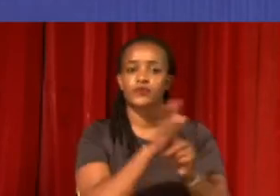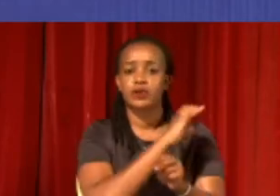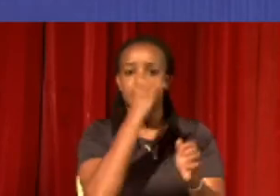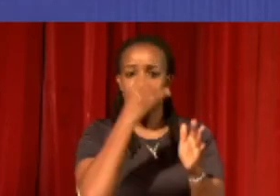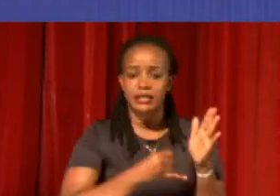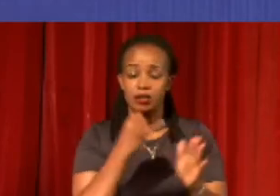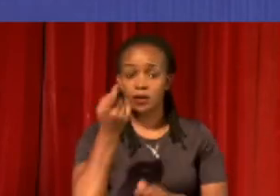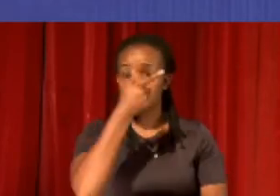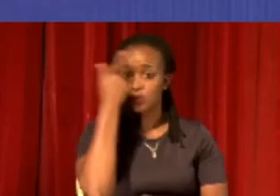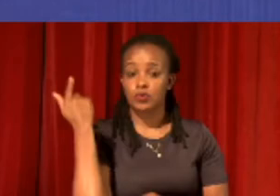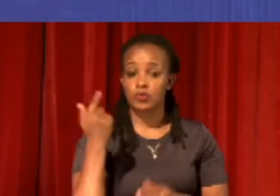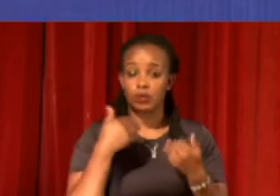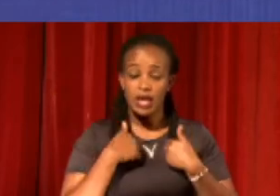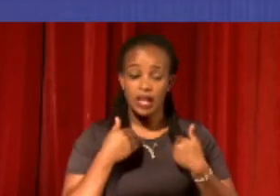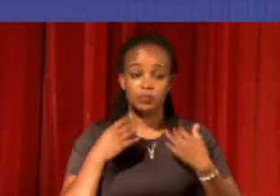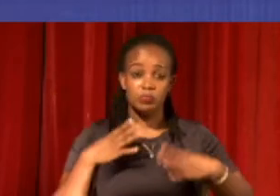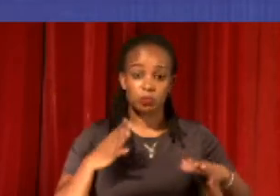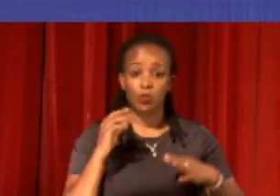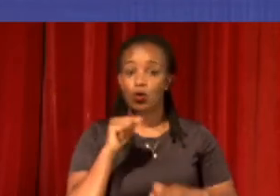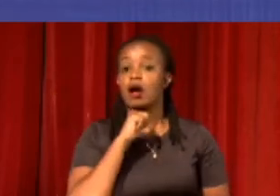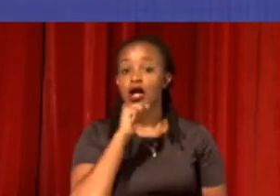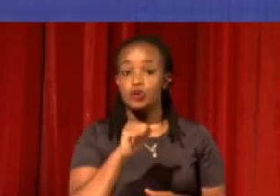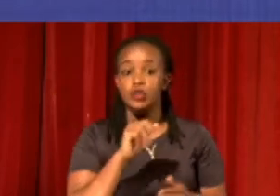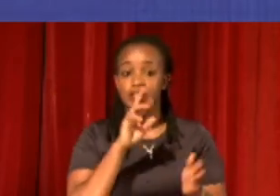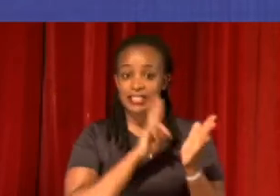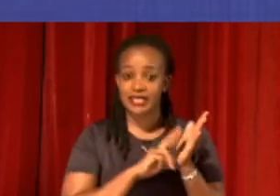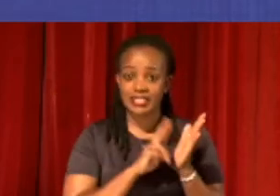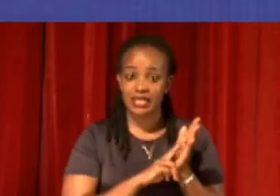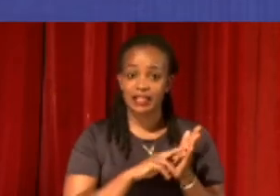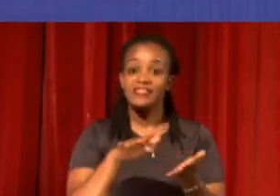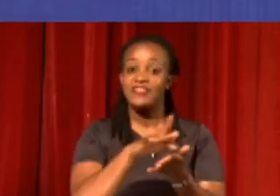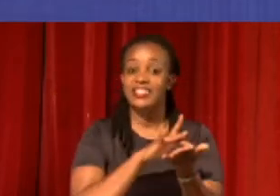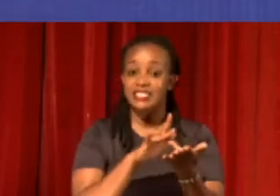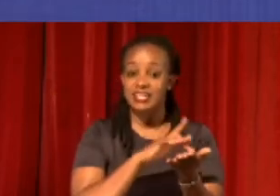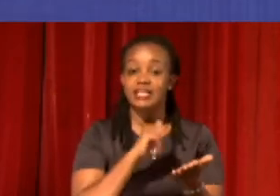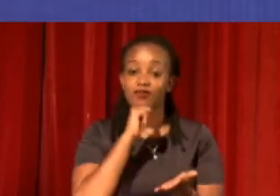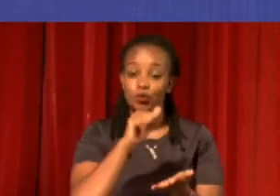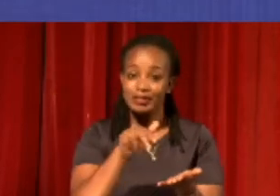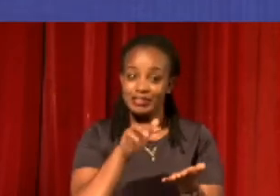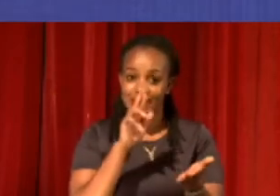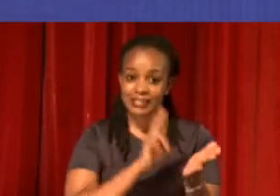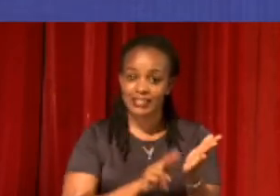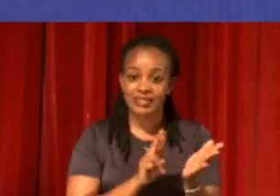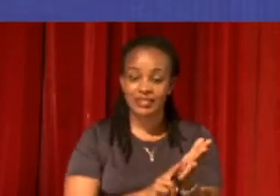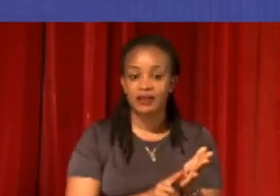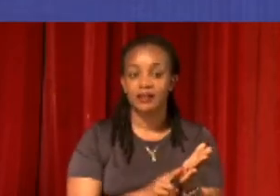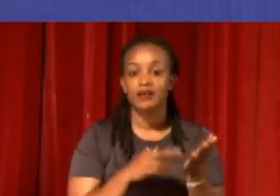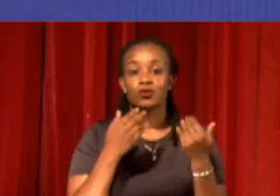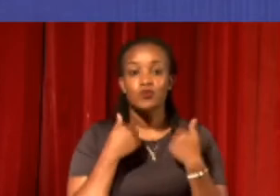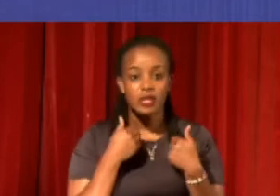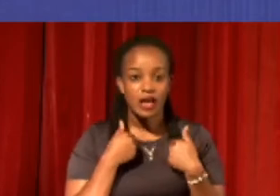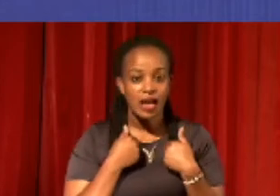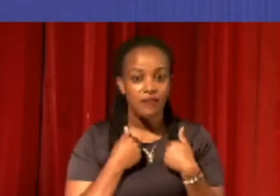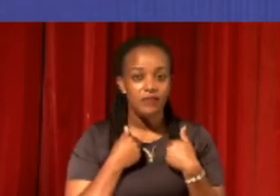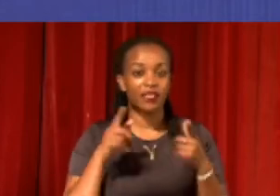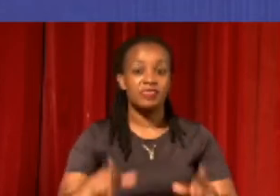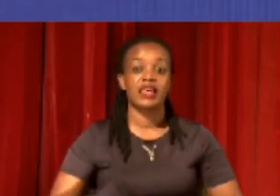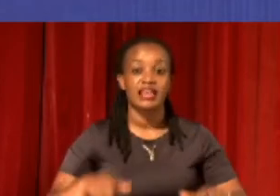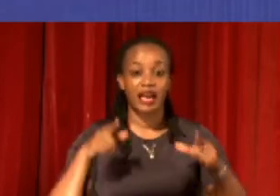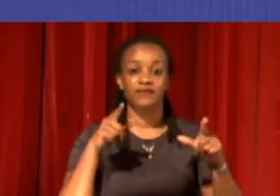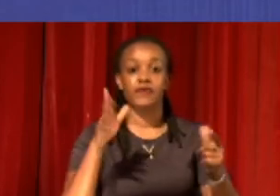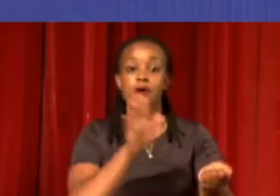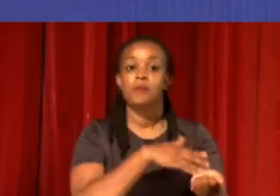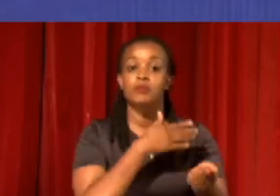have people who do not record. Mm. The DJs are not in CMOs, yes. all right? The live musicians, yes. right?